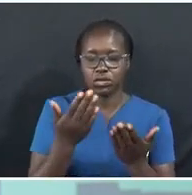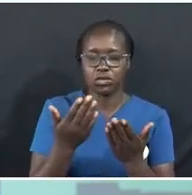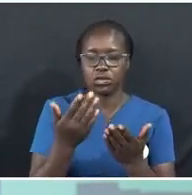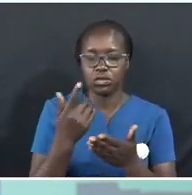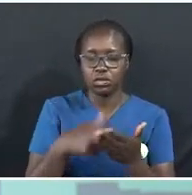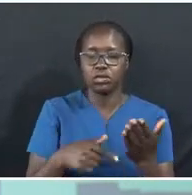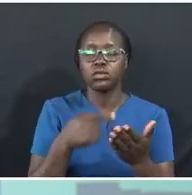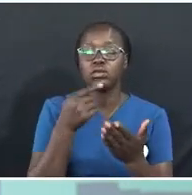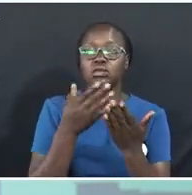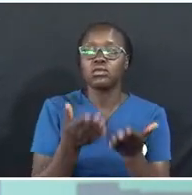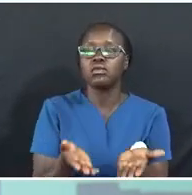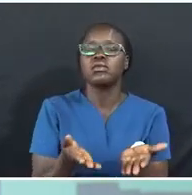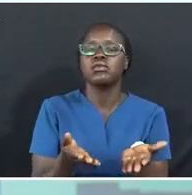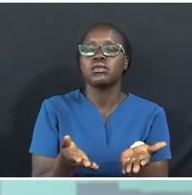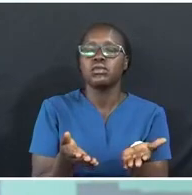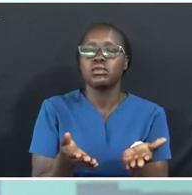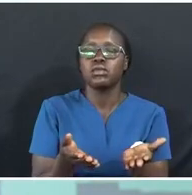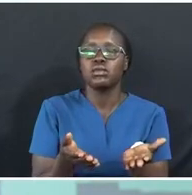say here